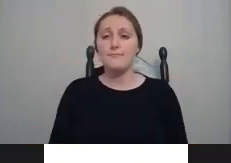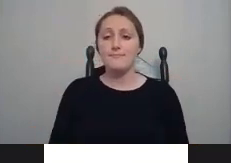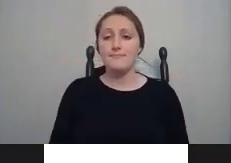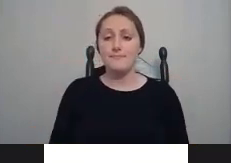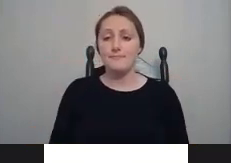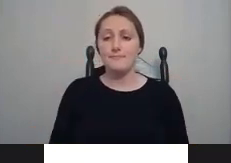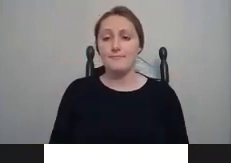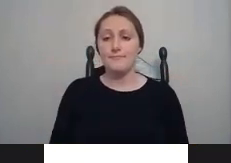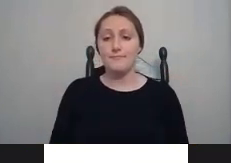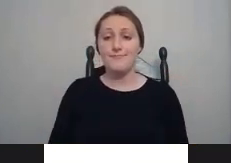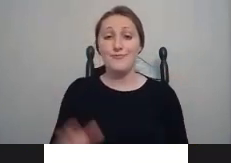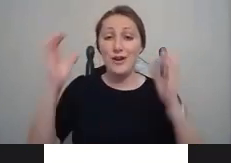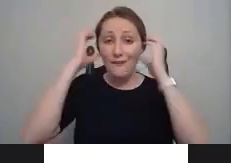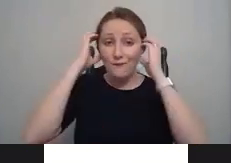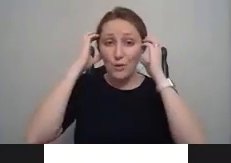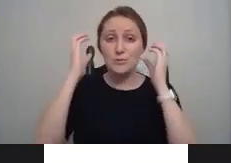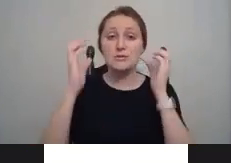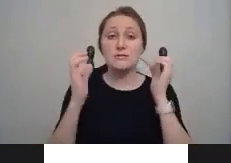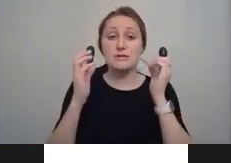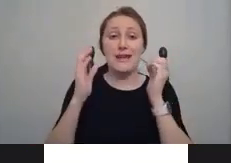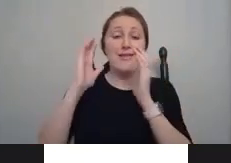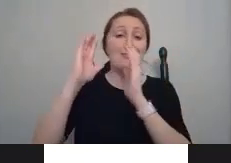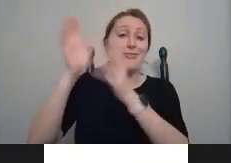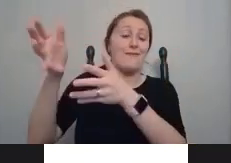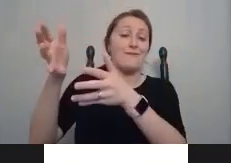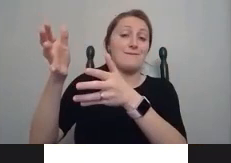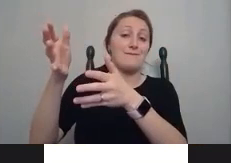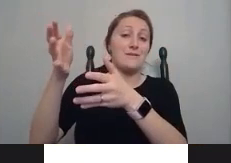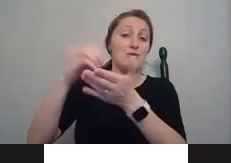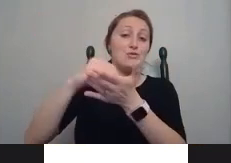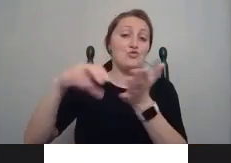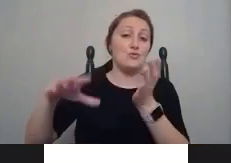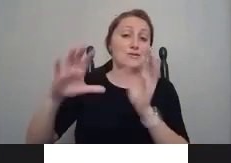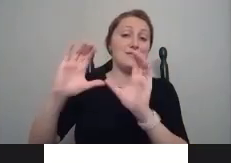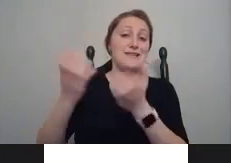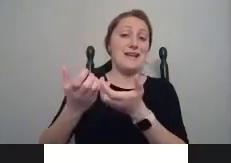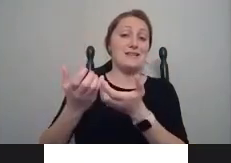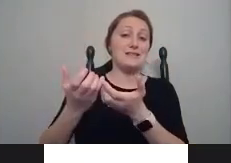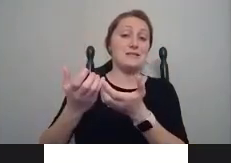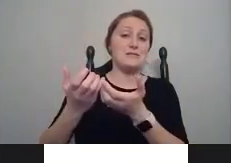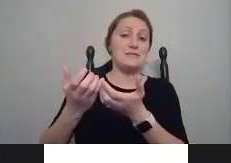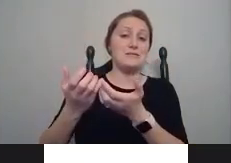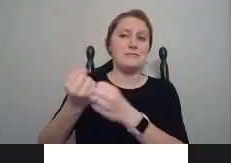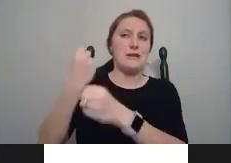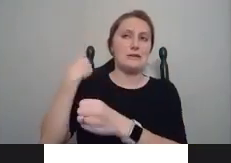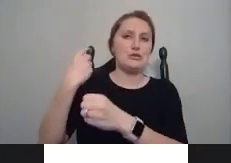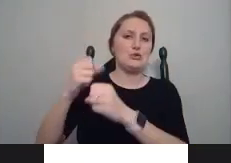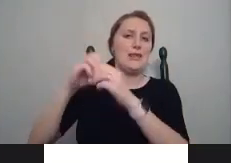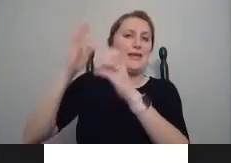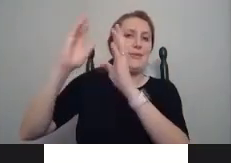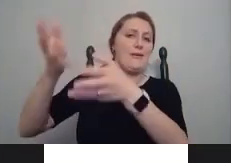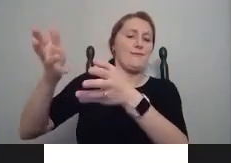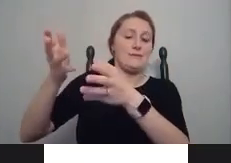Question about headphones that may have been left in the student's classroom last year, if those